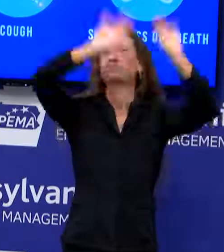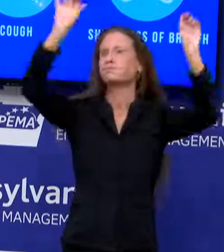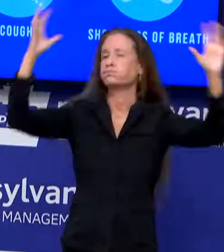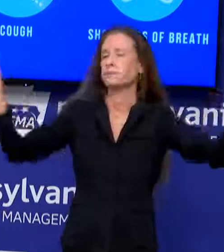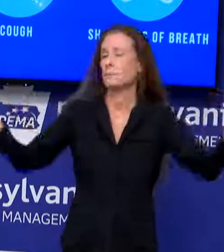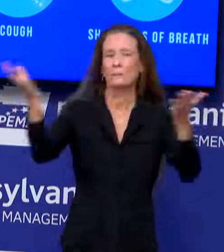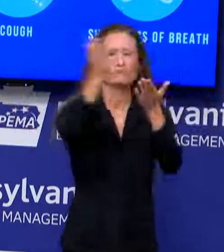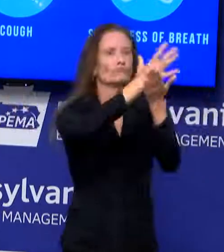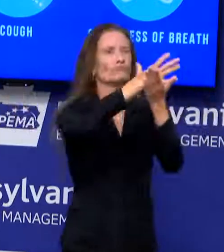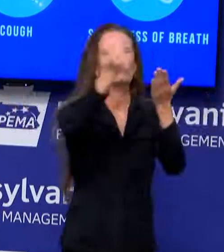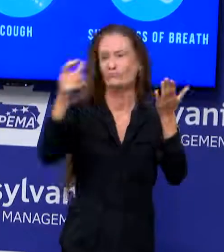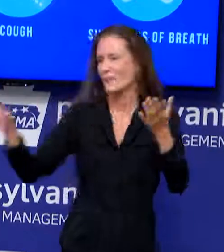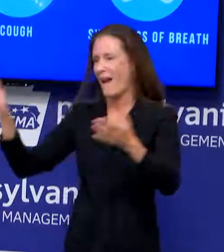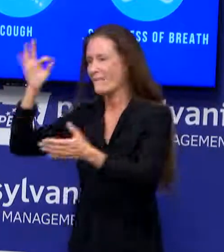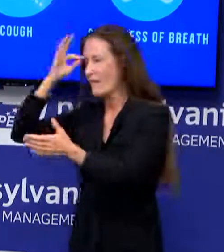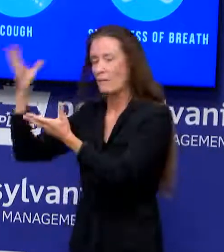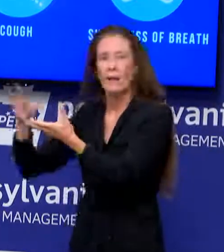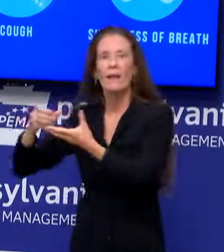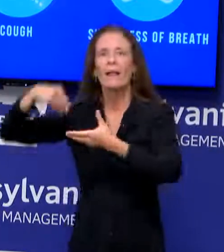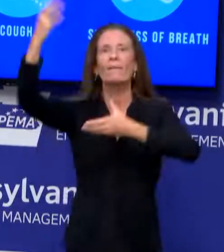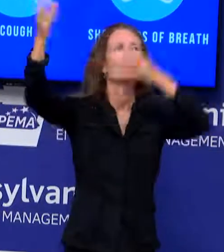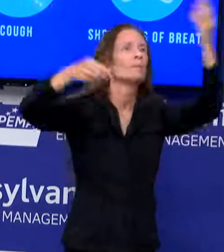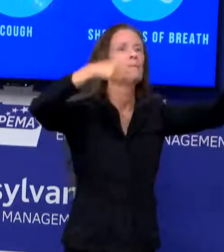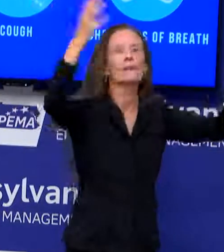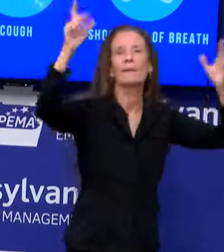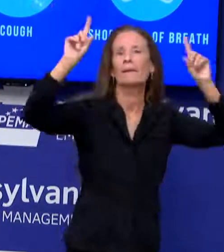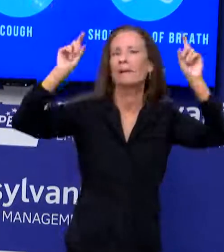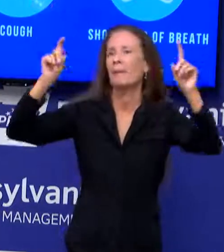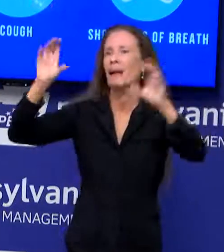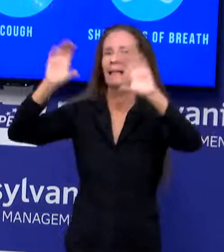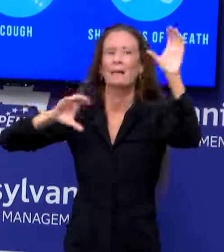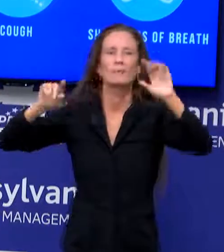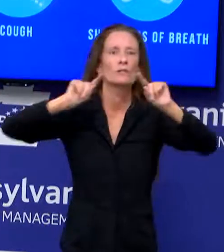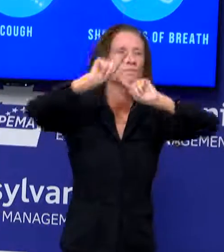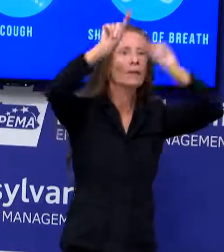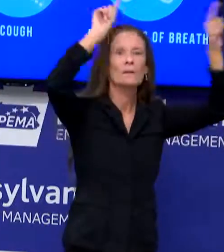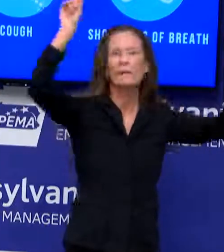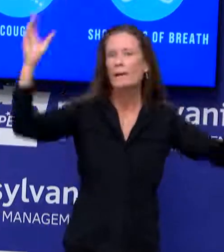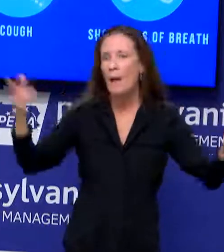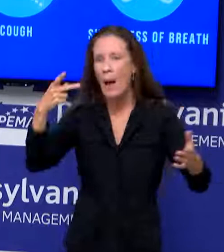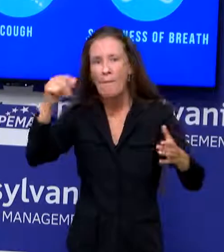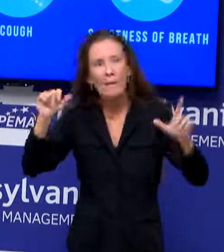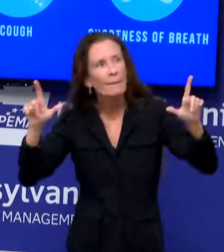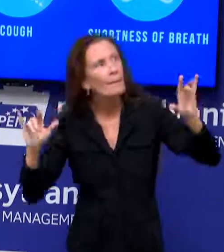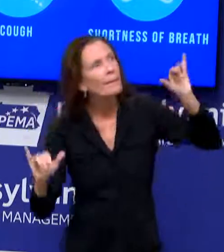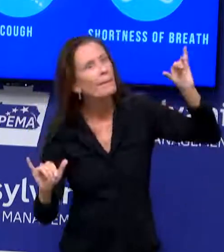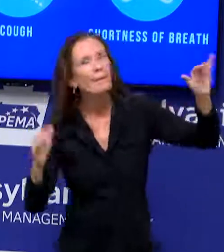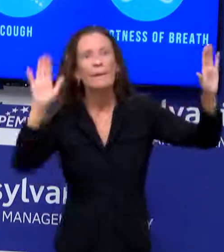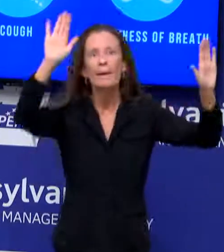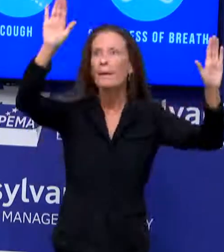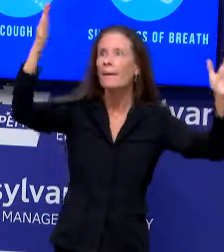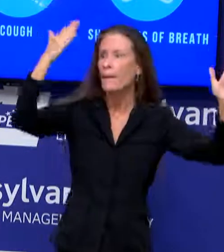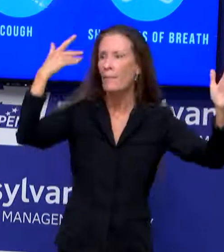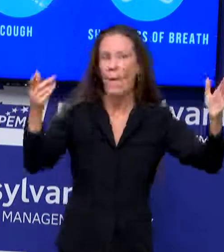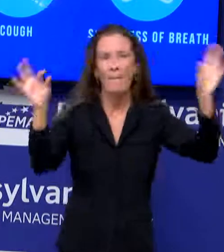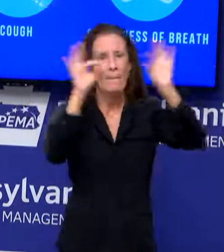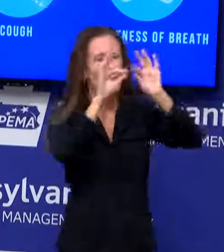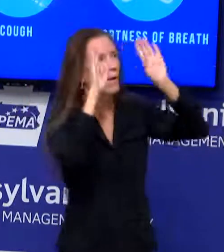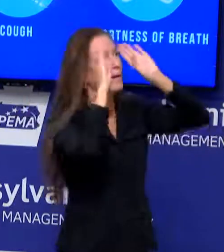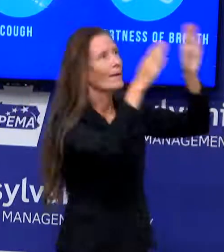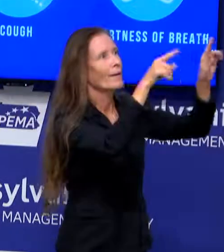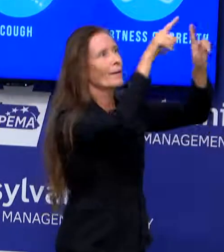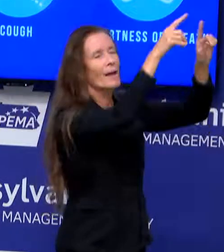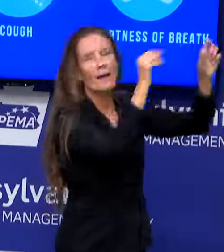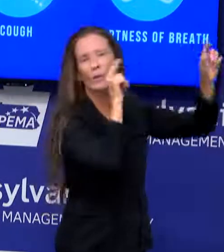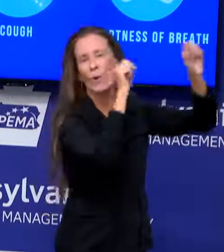the country, and we are competing with other states for access to test results quickly, and also